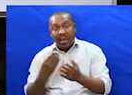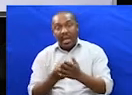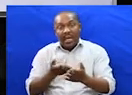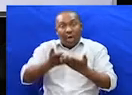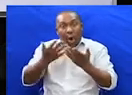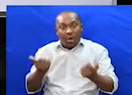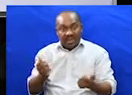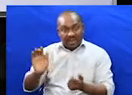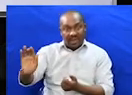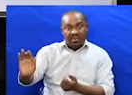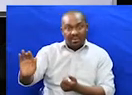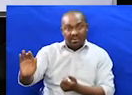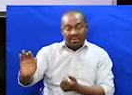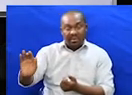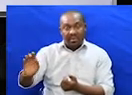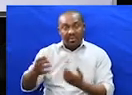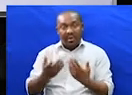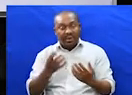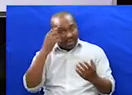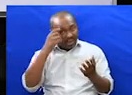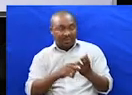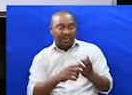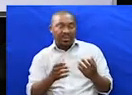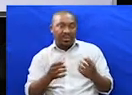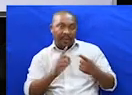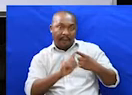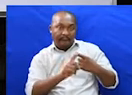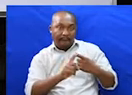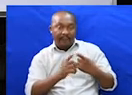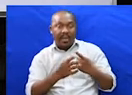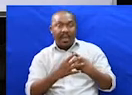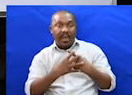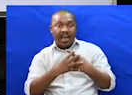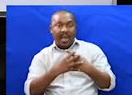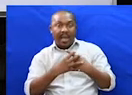genetics? What were the causes of heredity and variation?